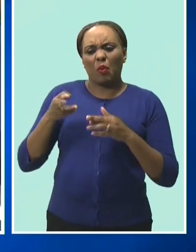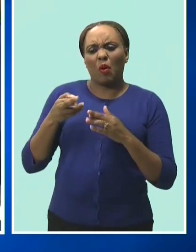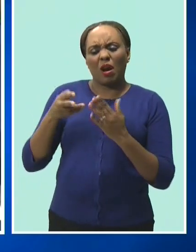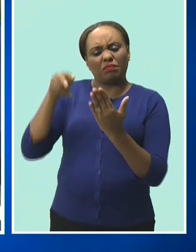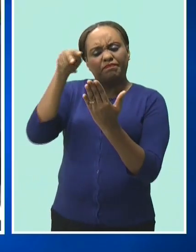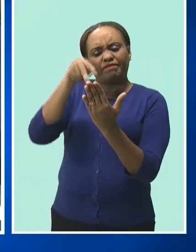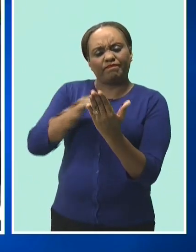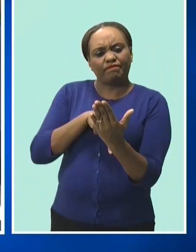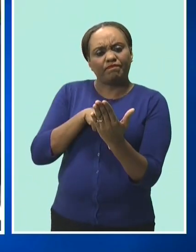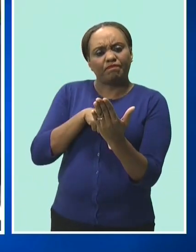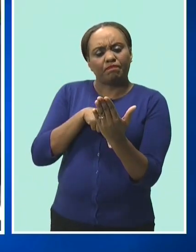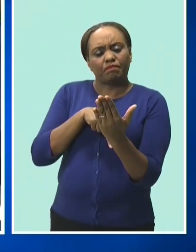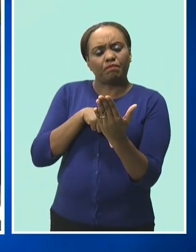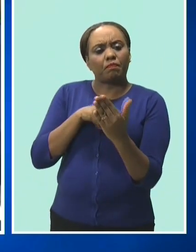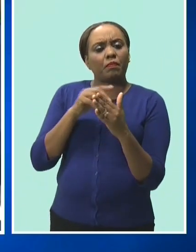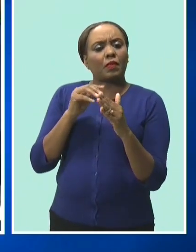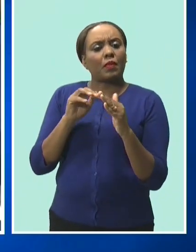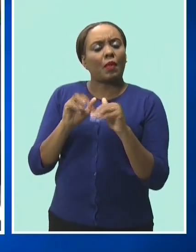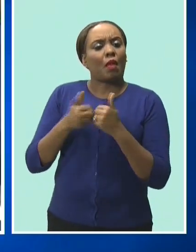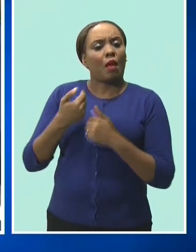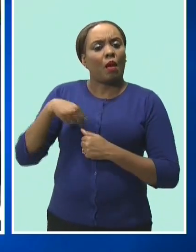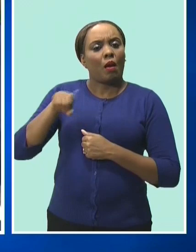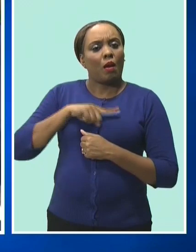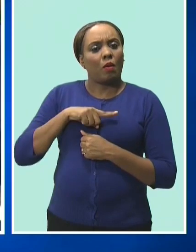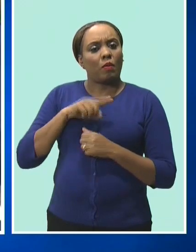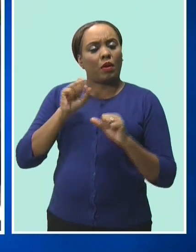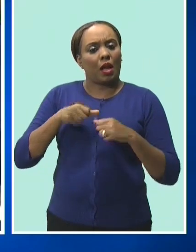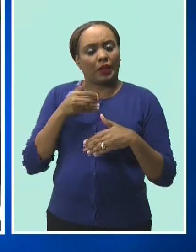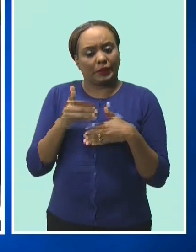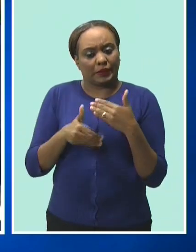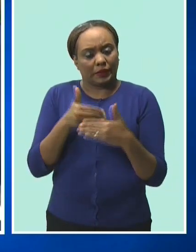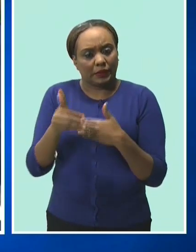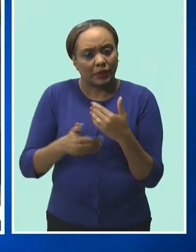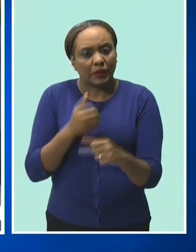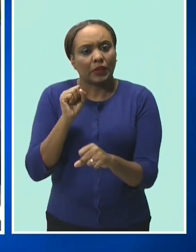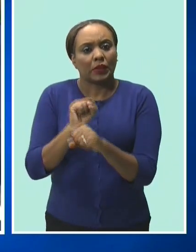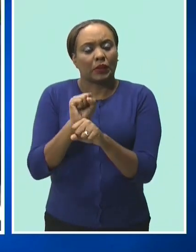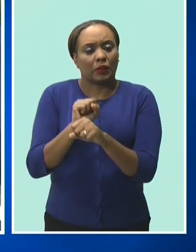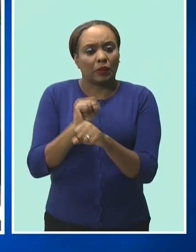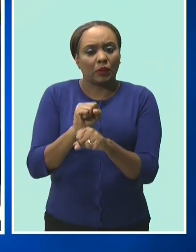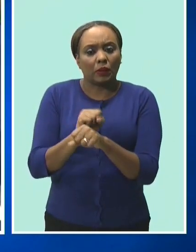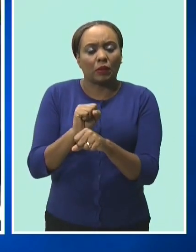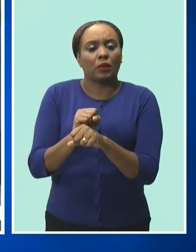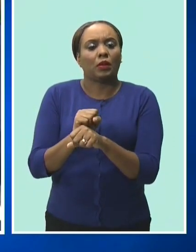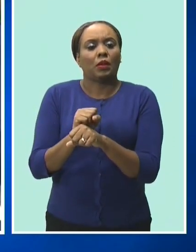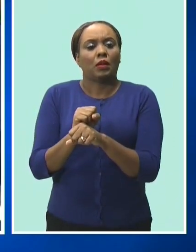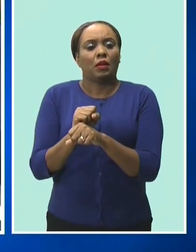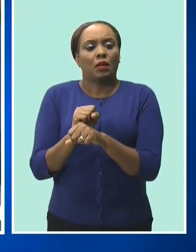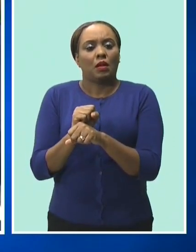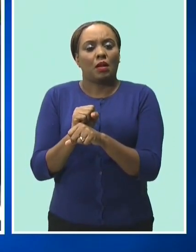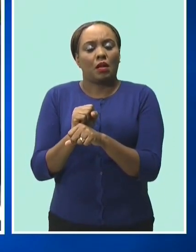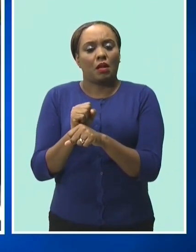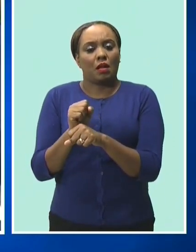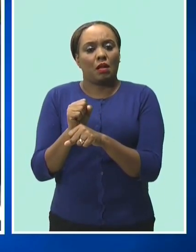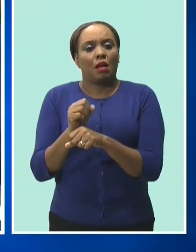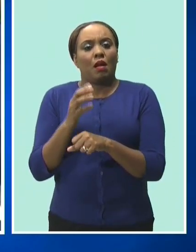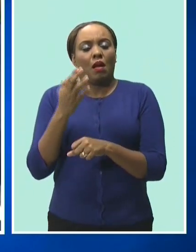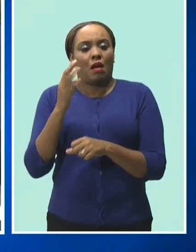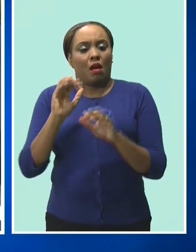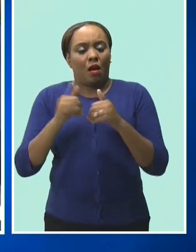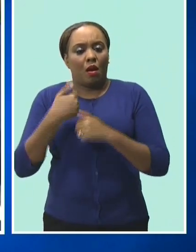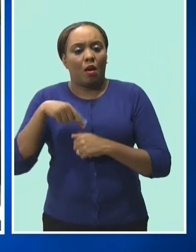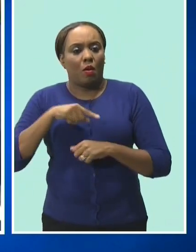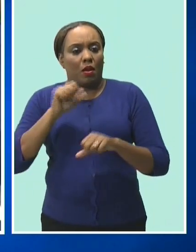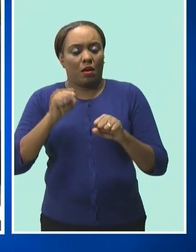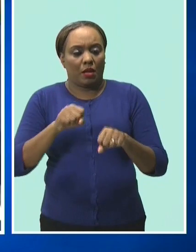our being able to work towards substituting 25% of our food import bill,